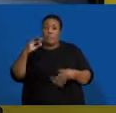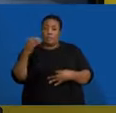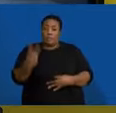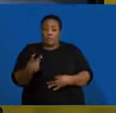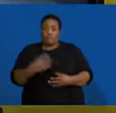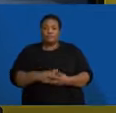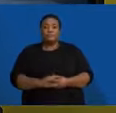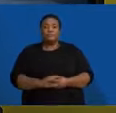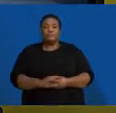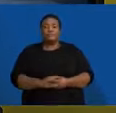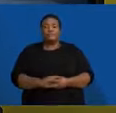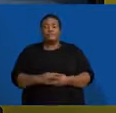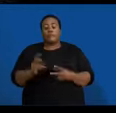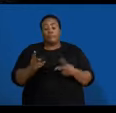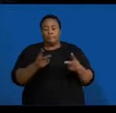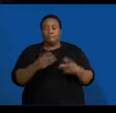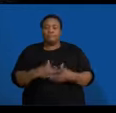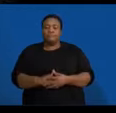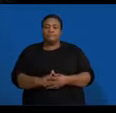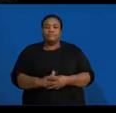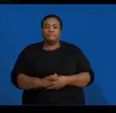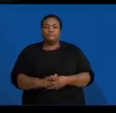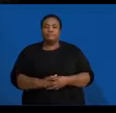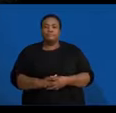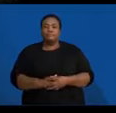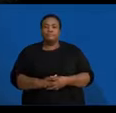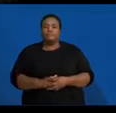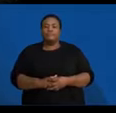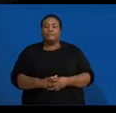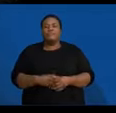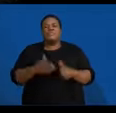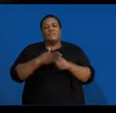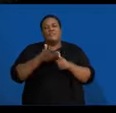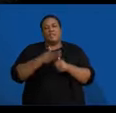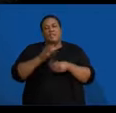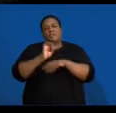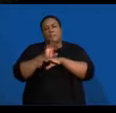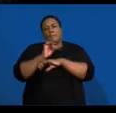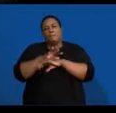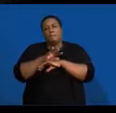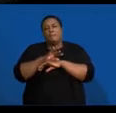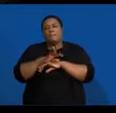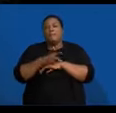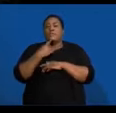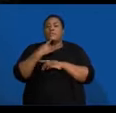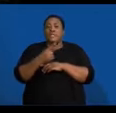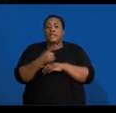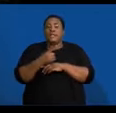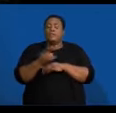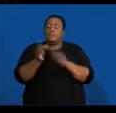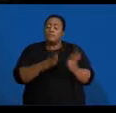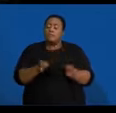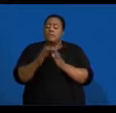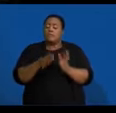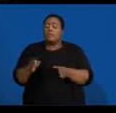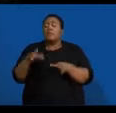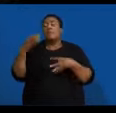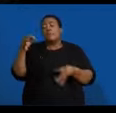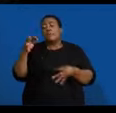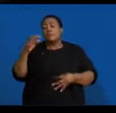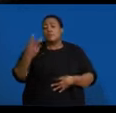Now let's look at it. So the very first tip that we are saying is, when you're preparing for your paper